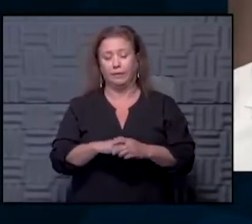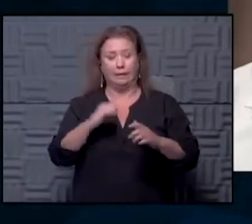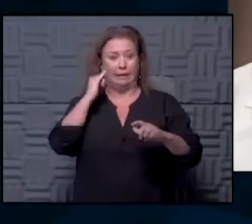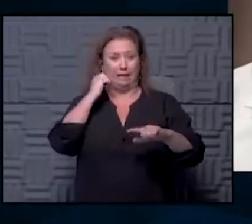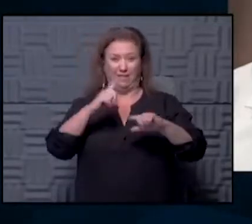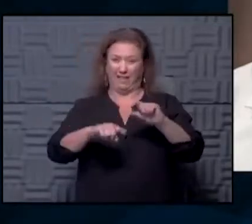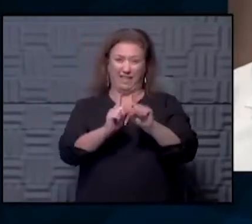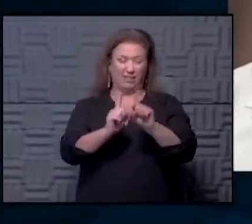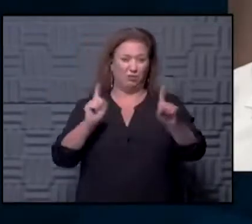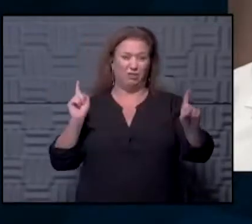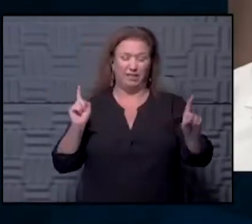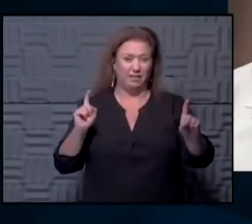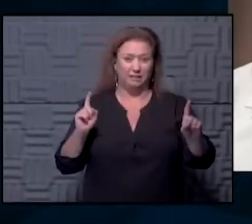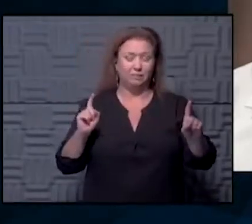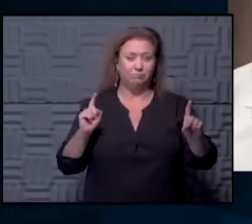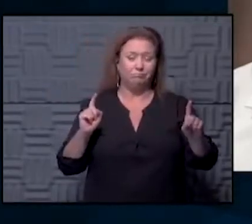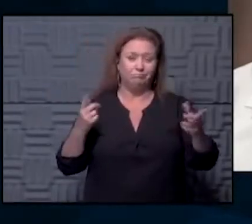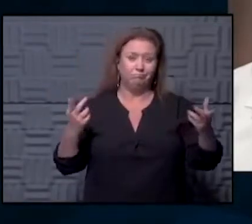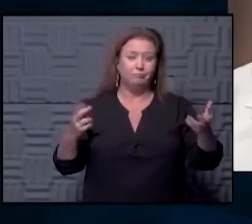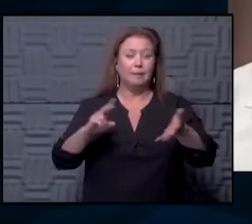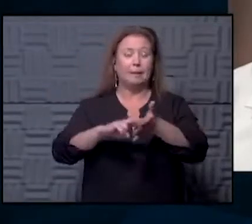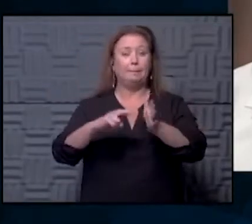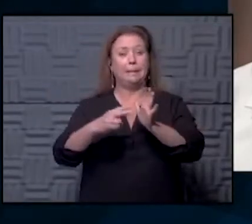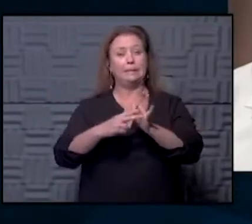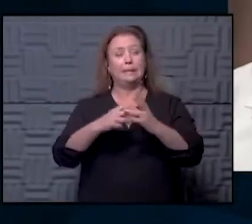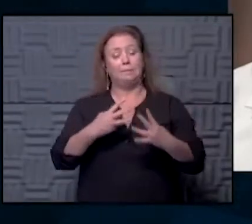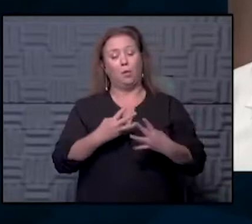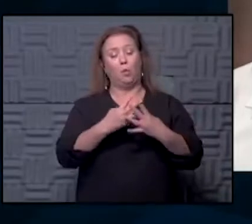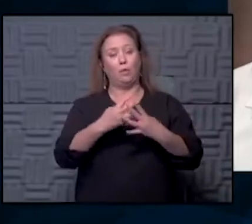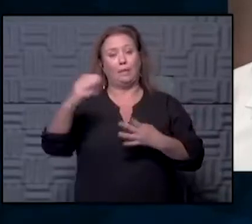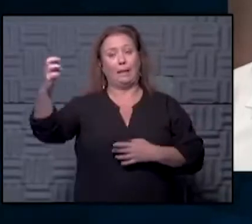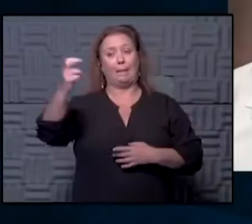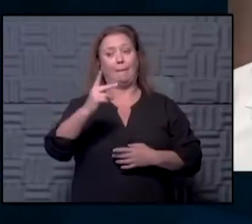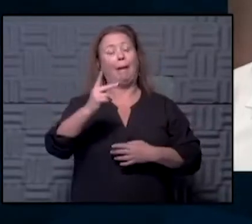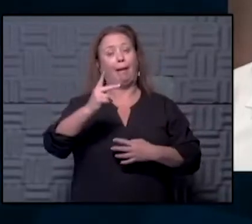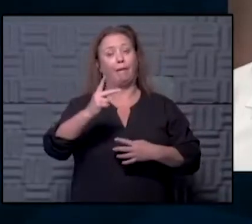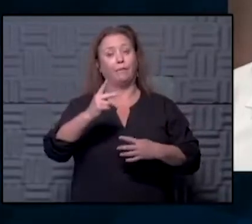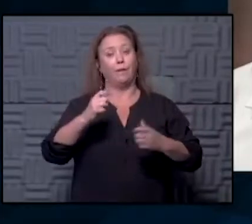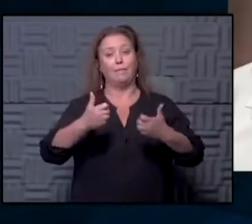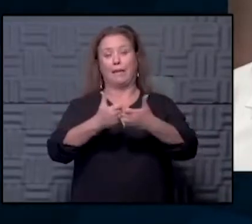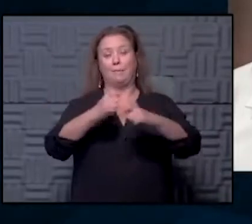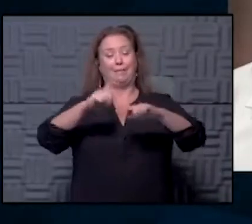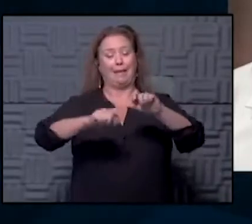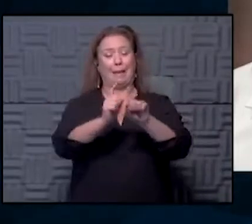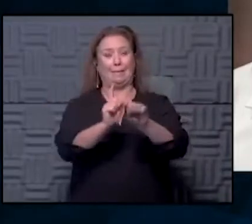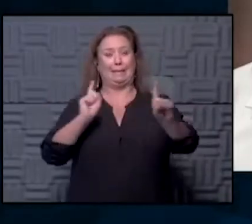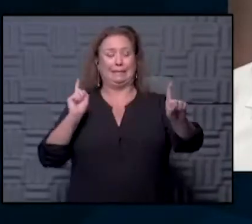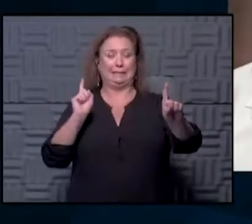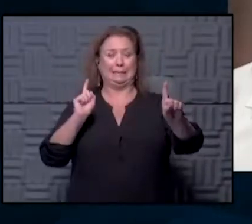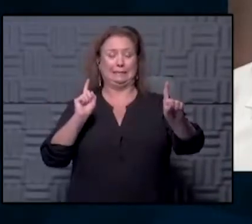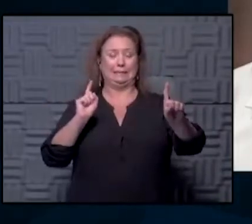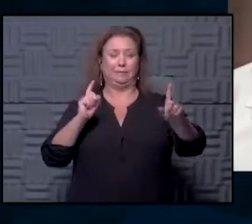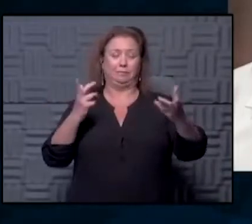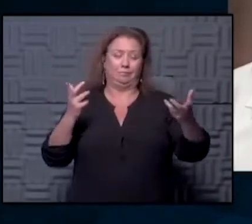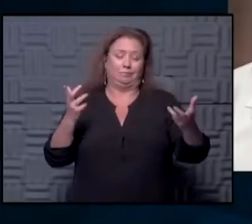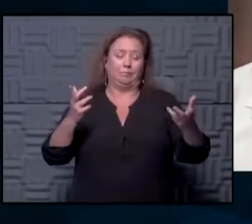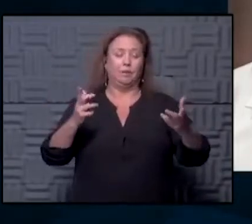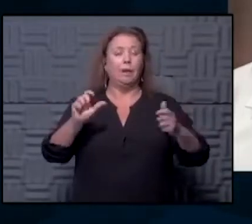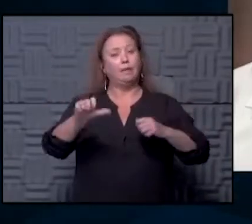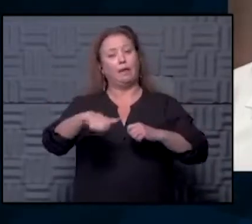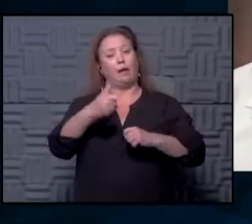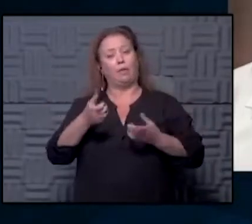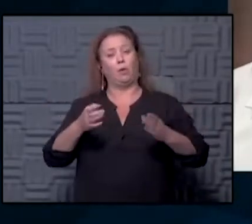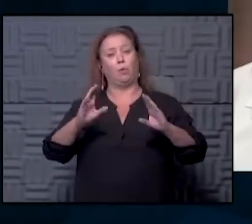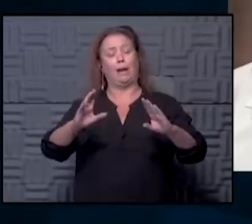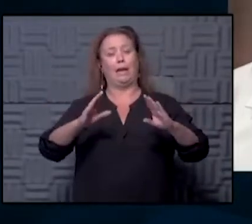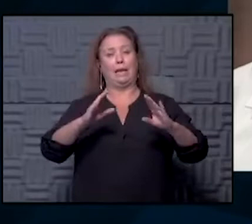socially distance, then they should be quarantined upon coming back. If they can't be distanced and do the other barrier methods to keep